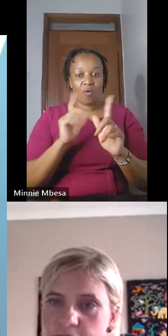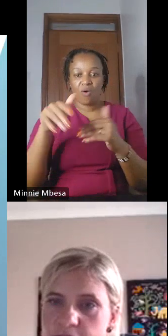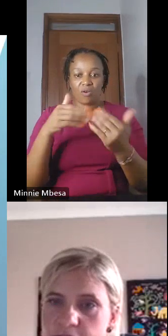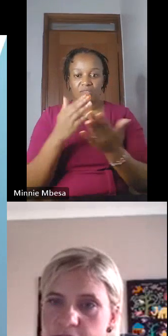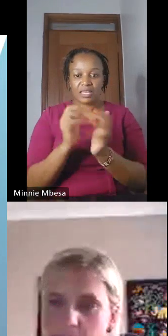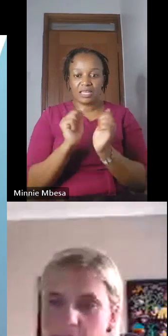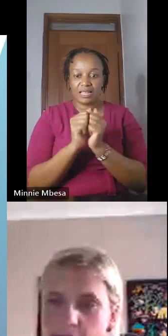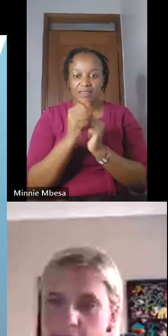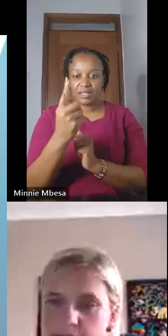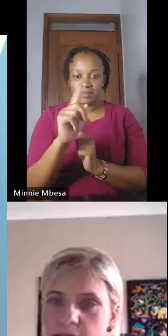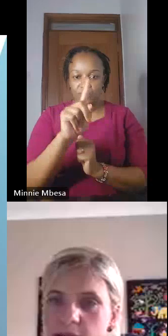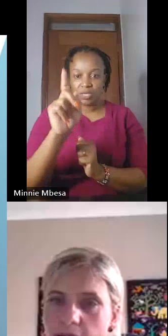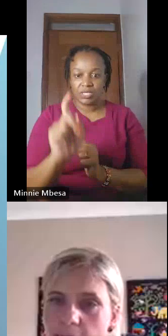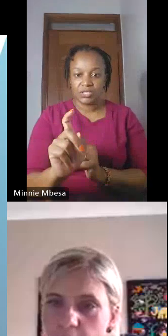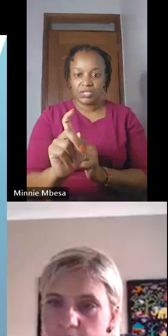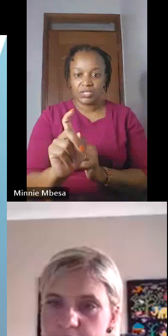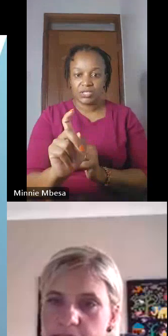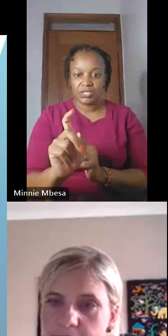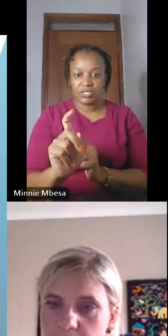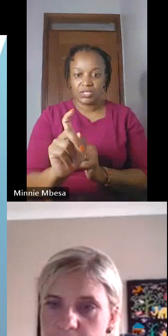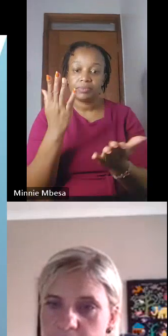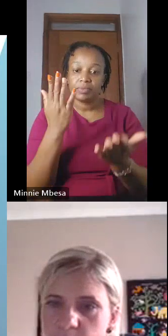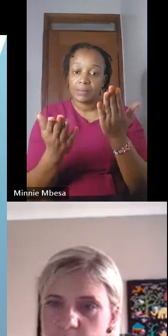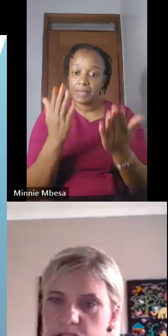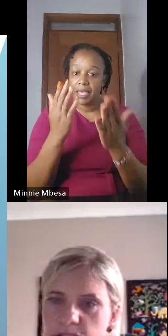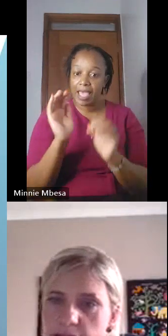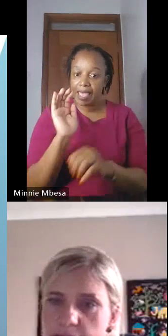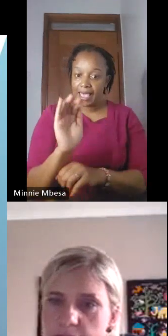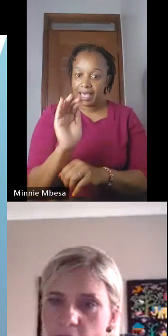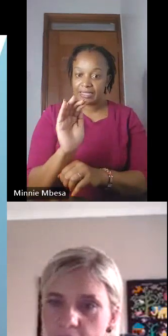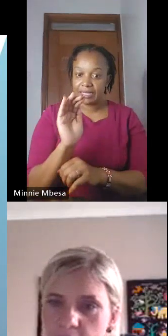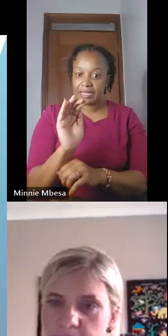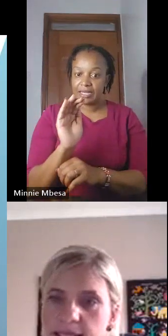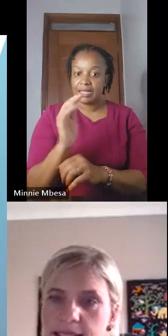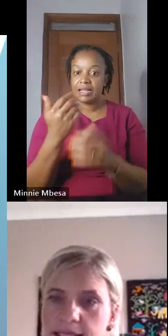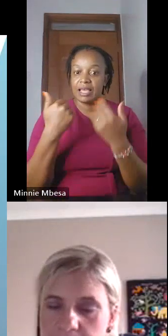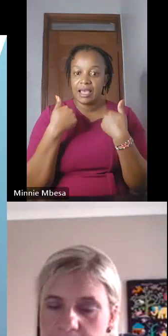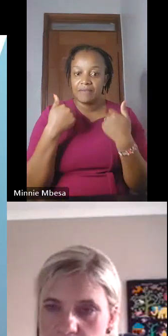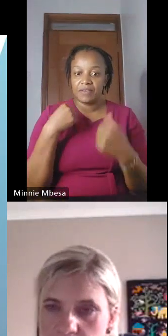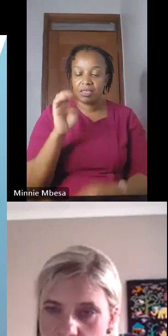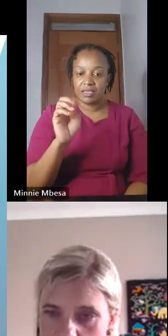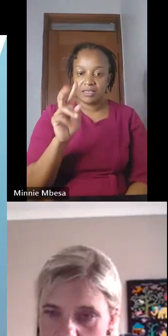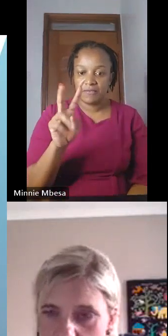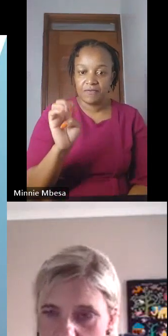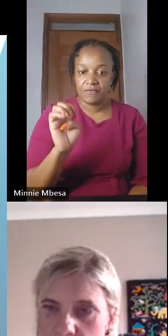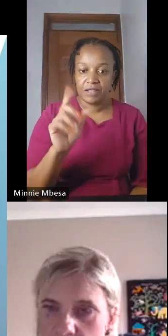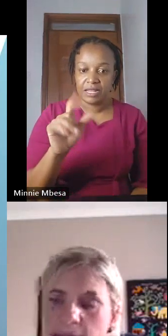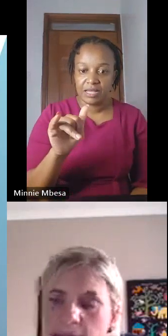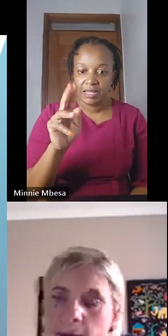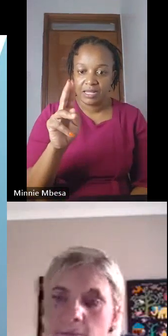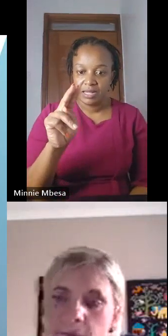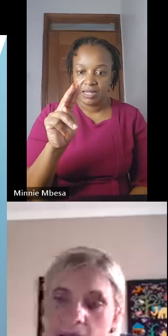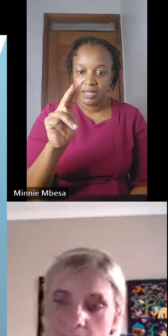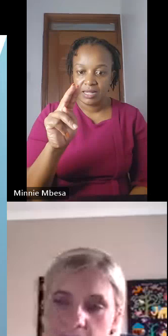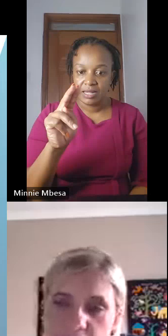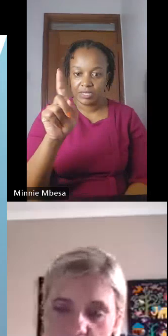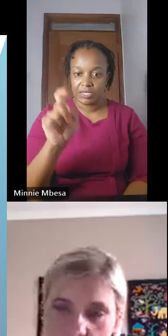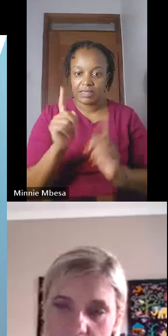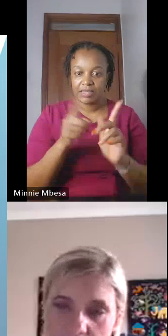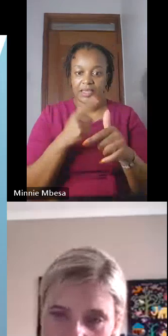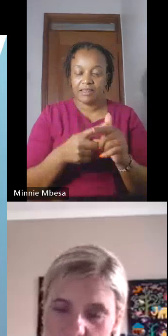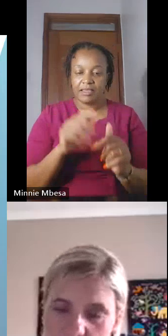And so may I ask, I'm going to take Evelyn's question, and then I'm going to take Kahindi's question.